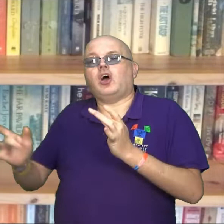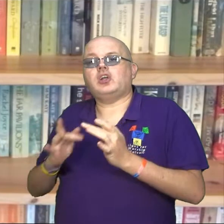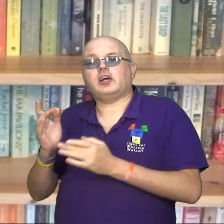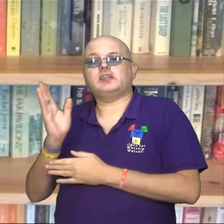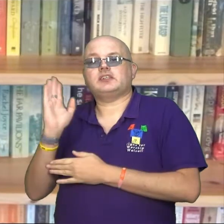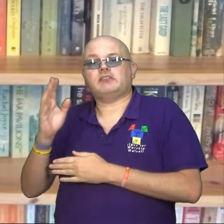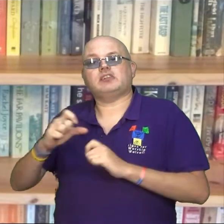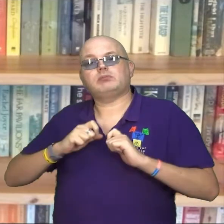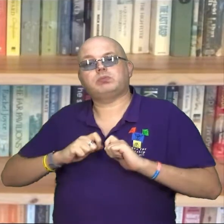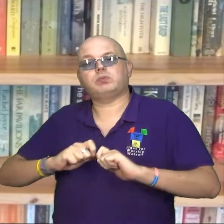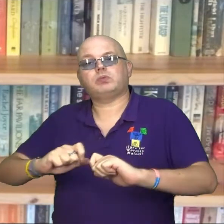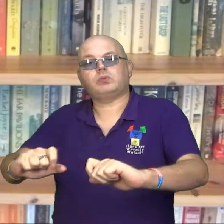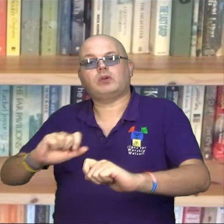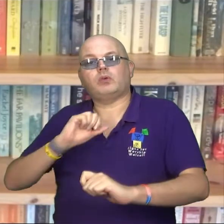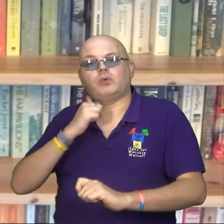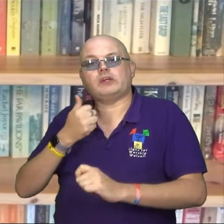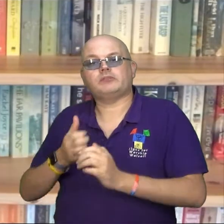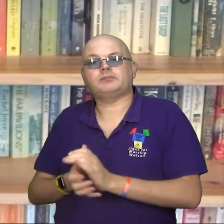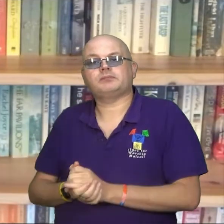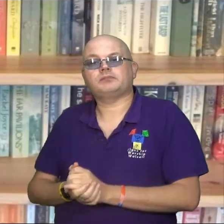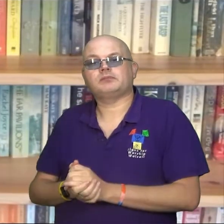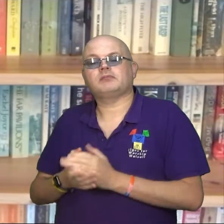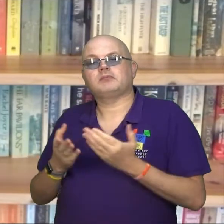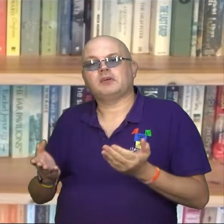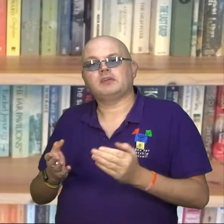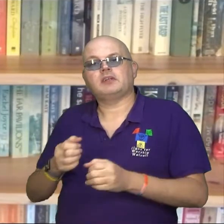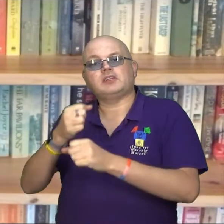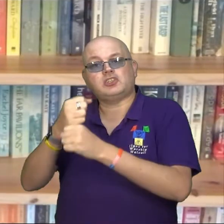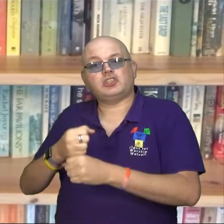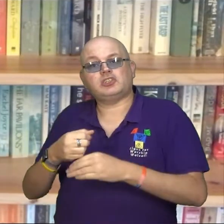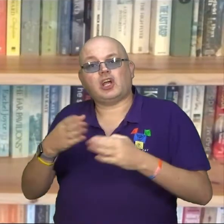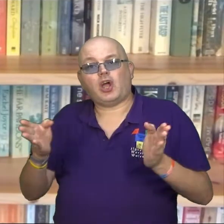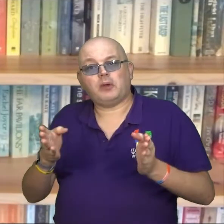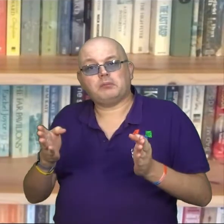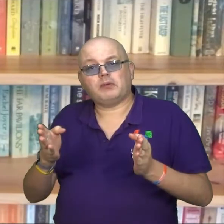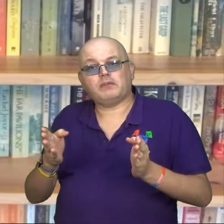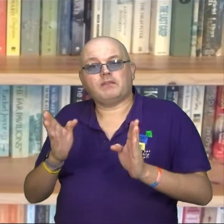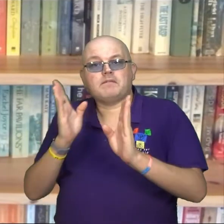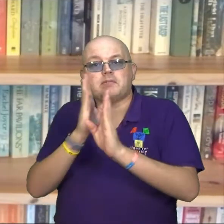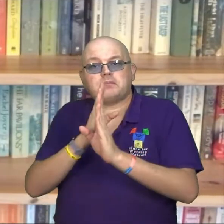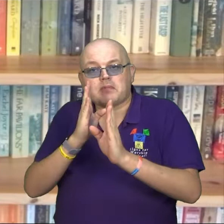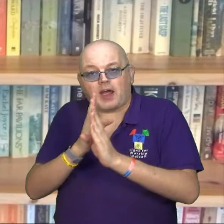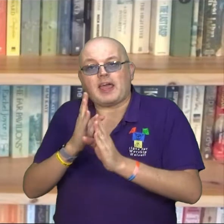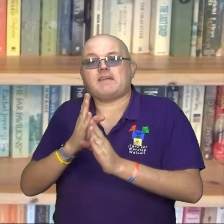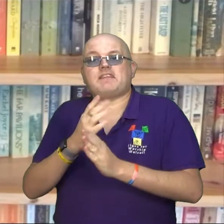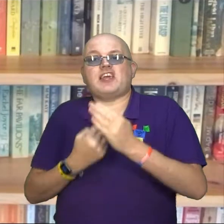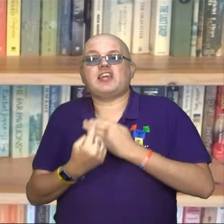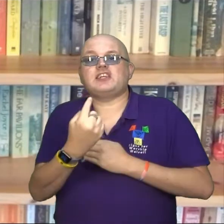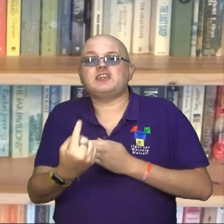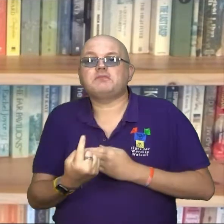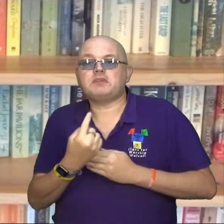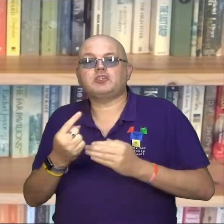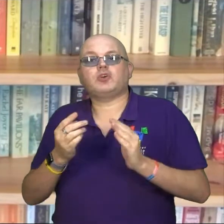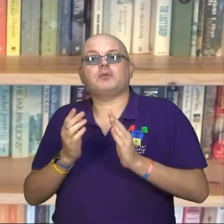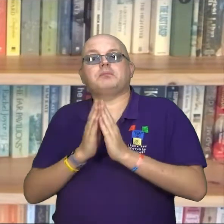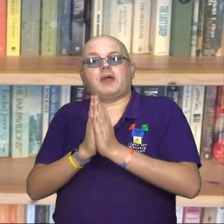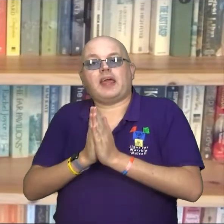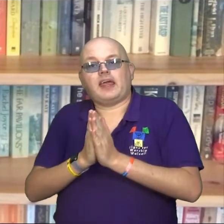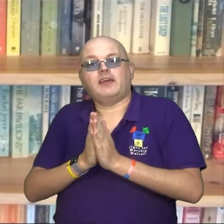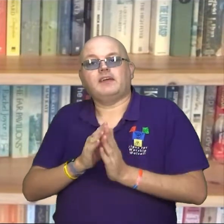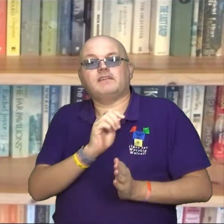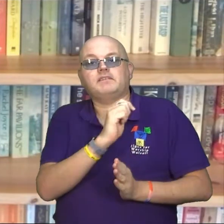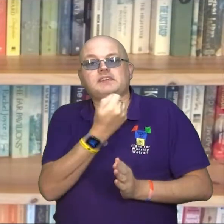our online services as normal. However, the church is open for private prayer on Wednesdays from 10